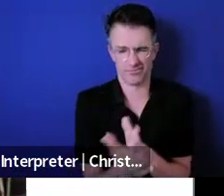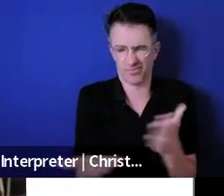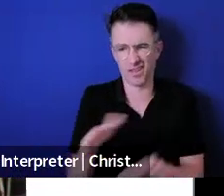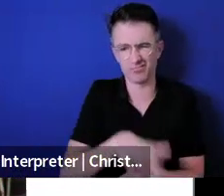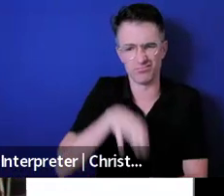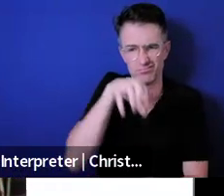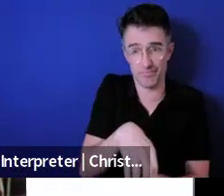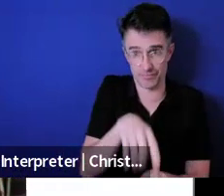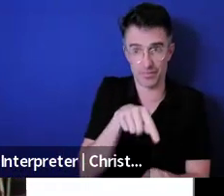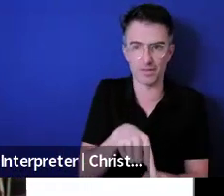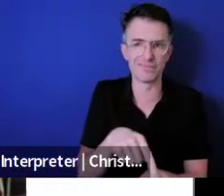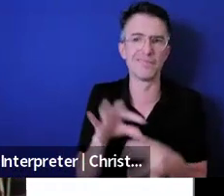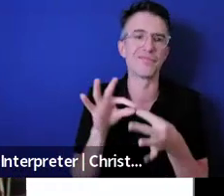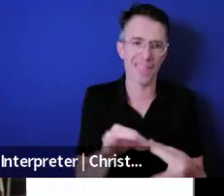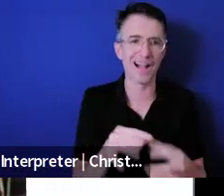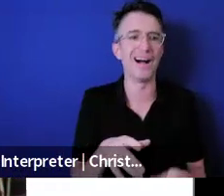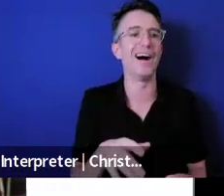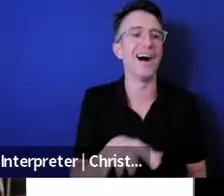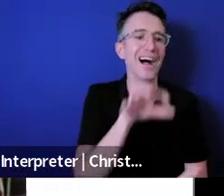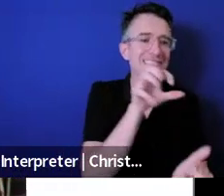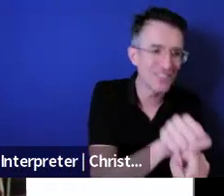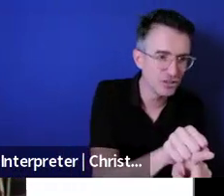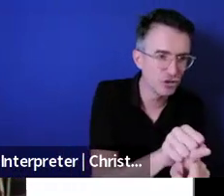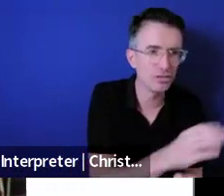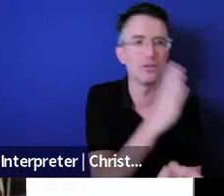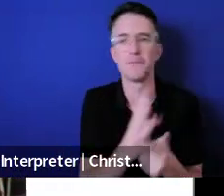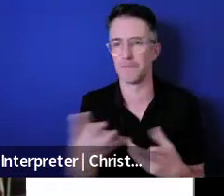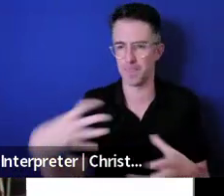certification, which is the base of what we will share today.